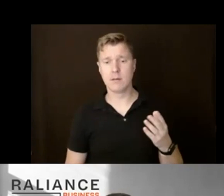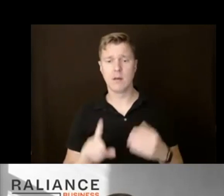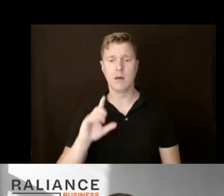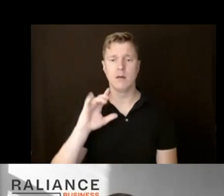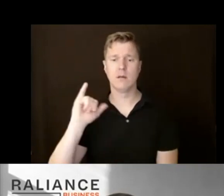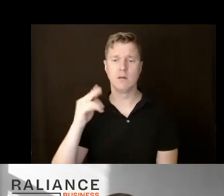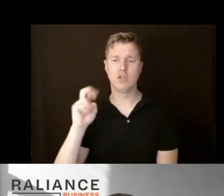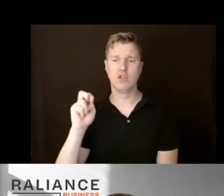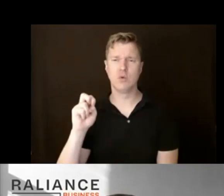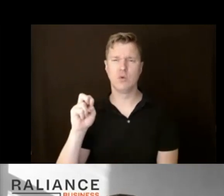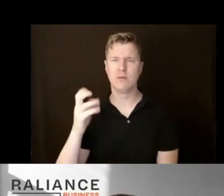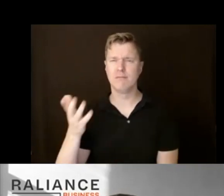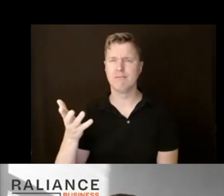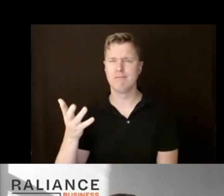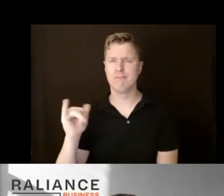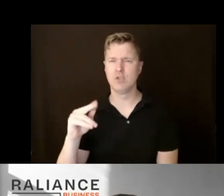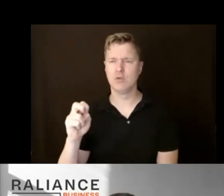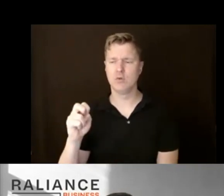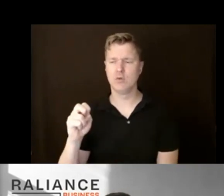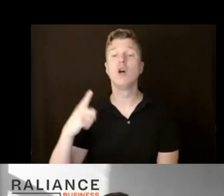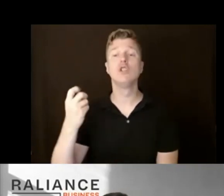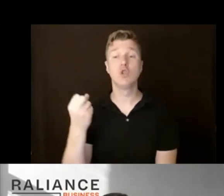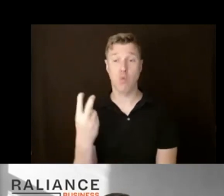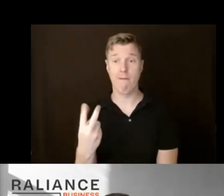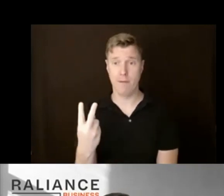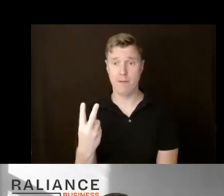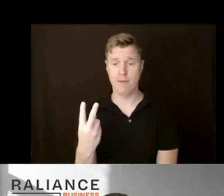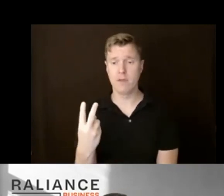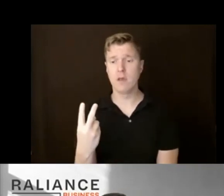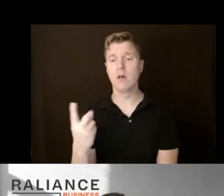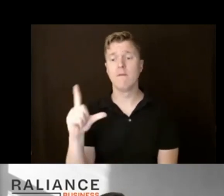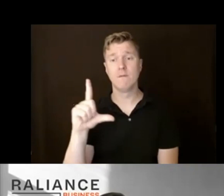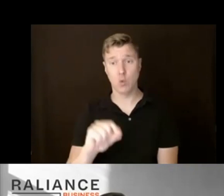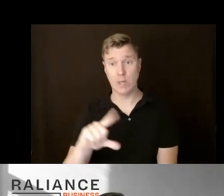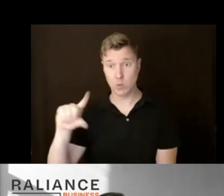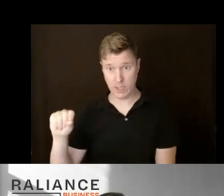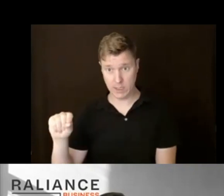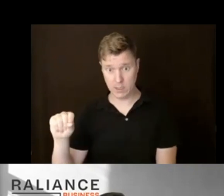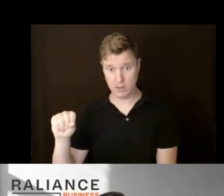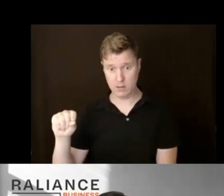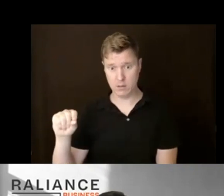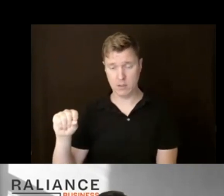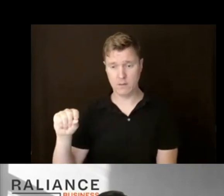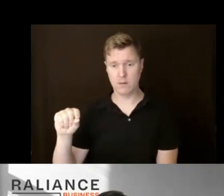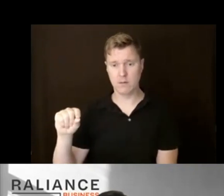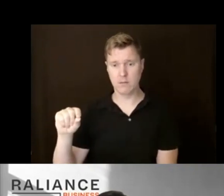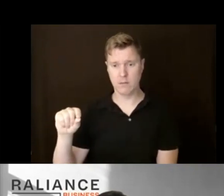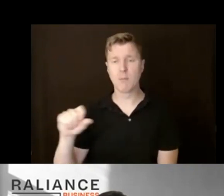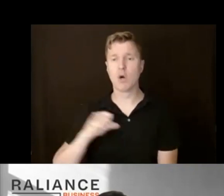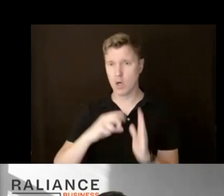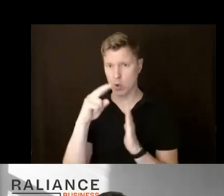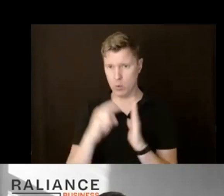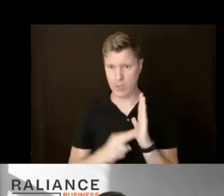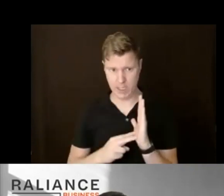June, let me look, I have it right here, June 12th of 2020. And let me just read to you. I don't want to put that